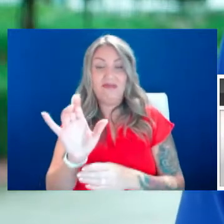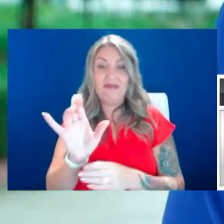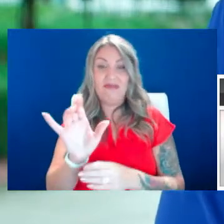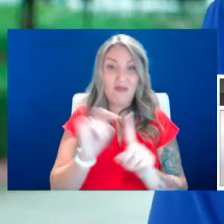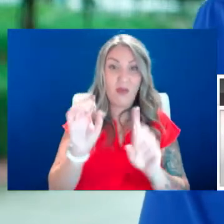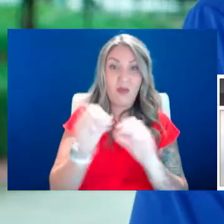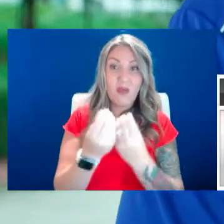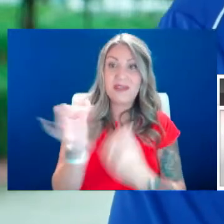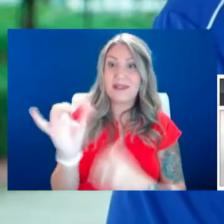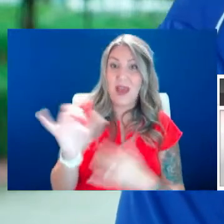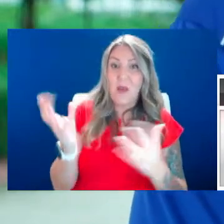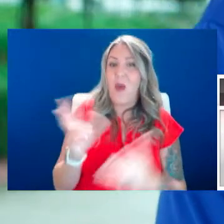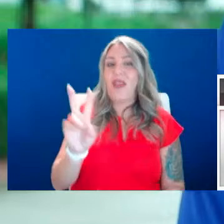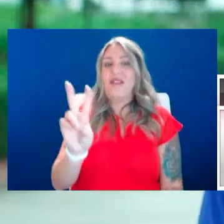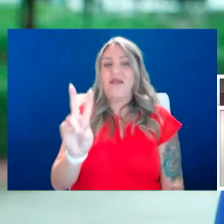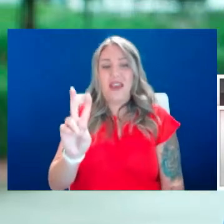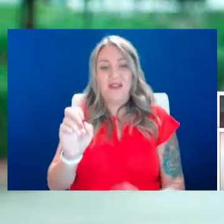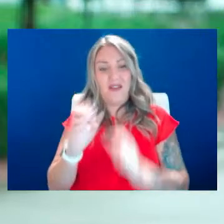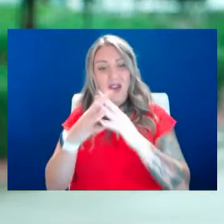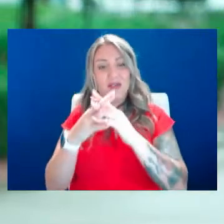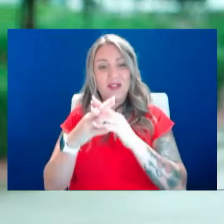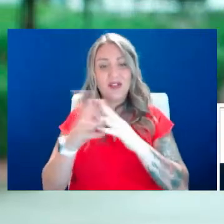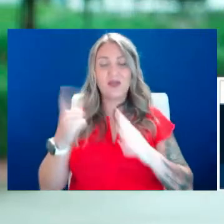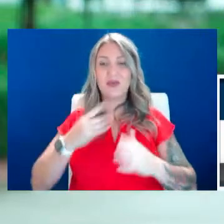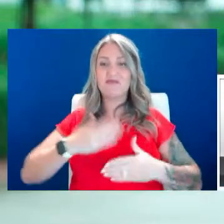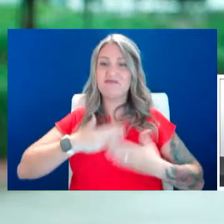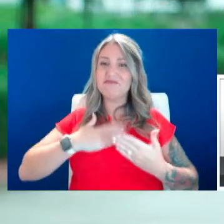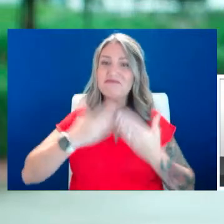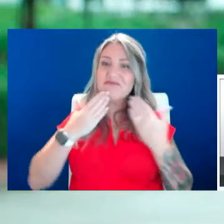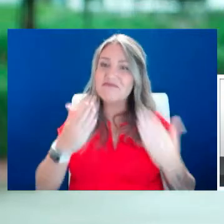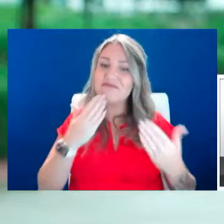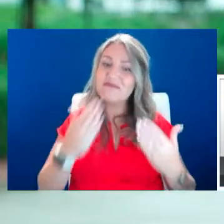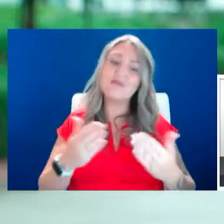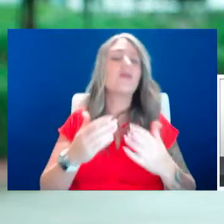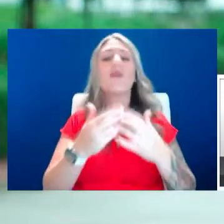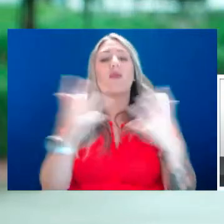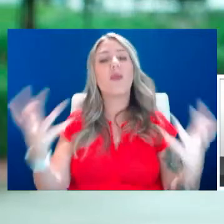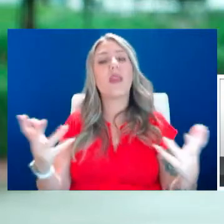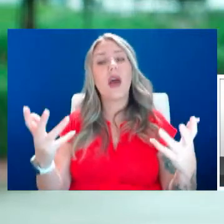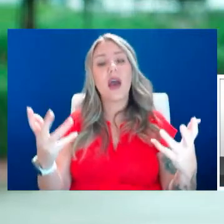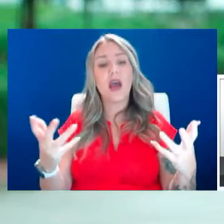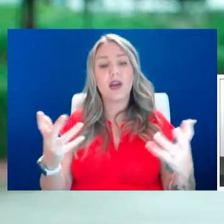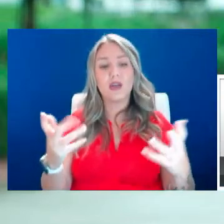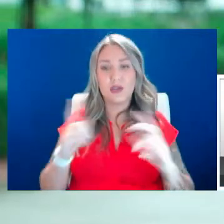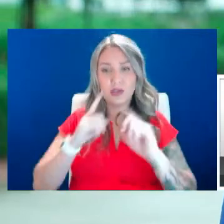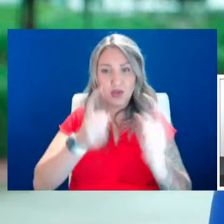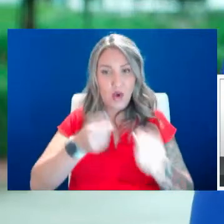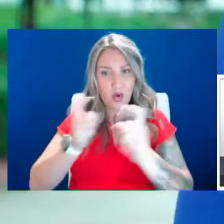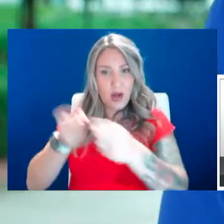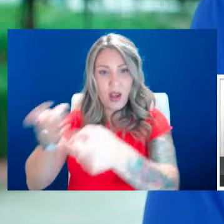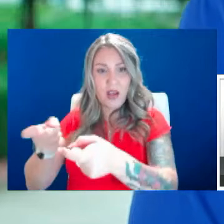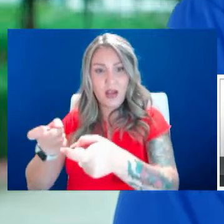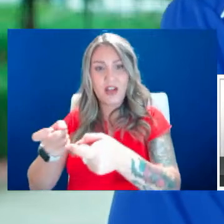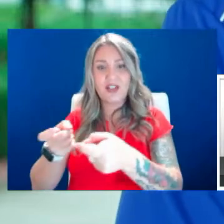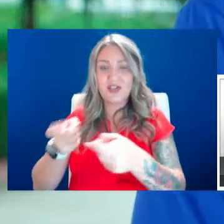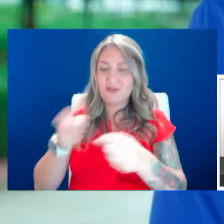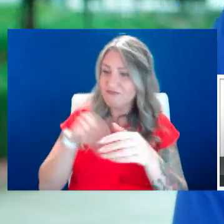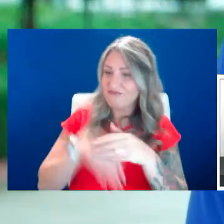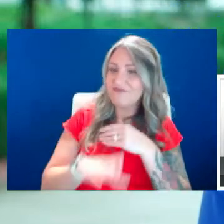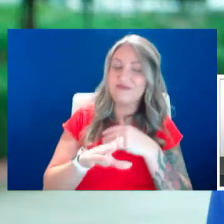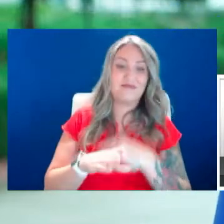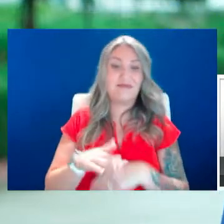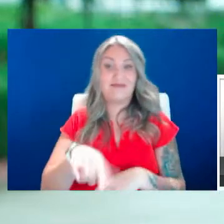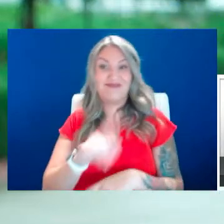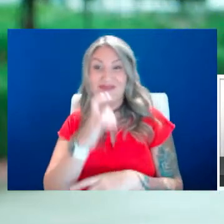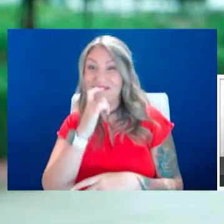incredibly grateful for that. But without the donations coming in, they would not be able